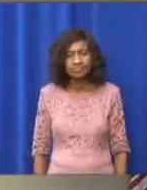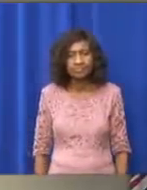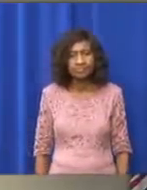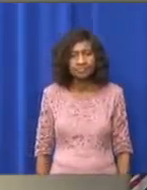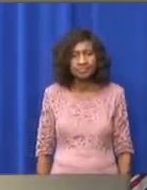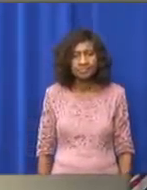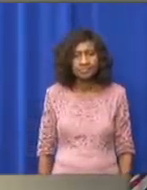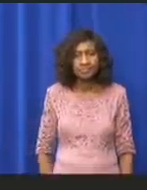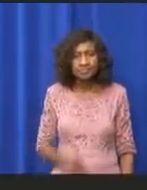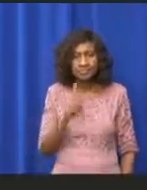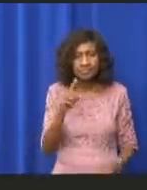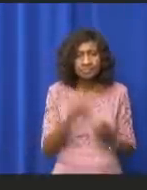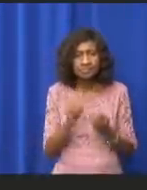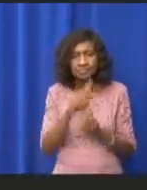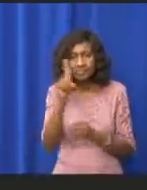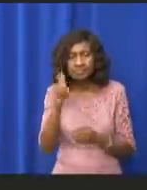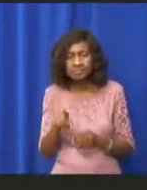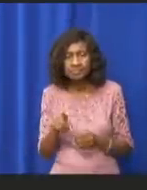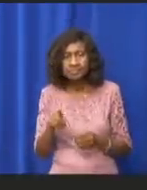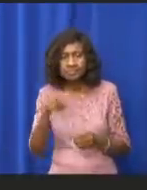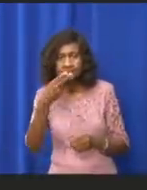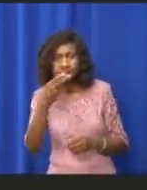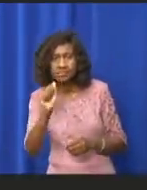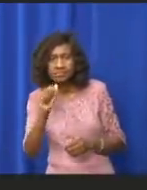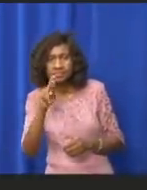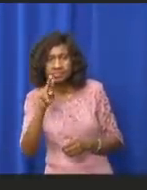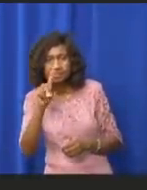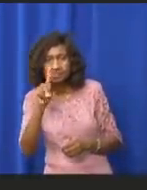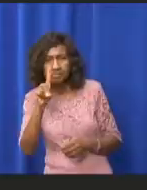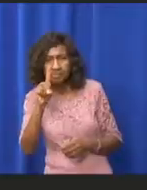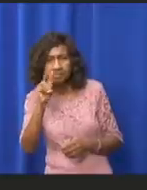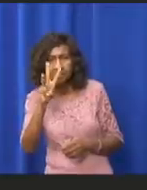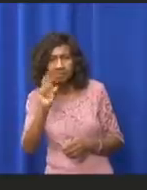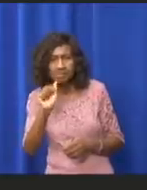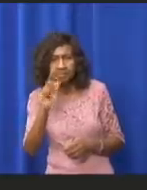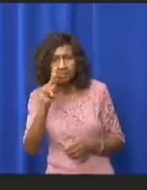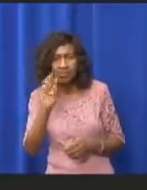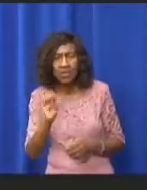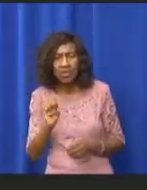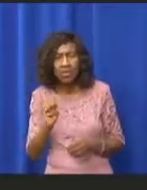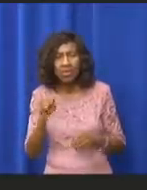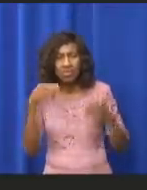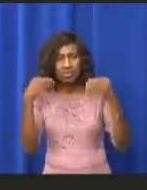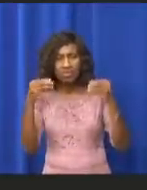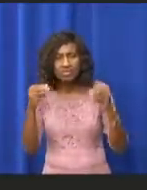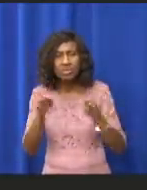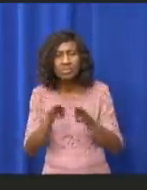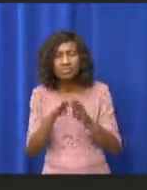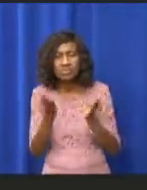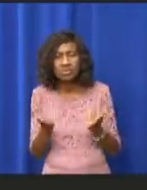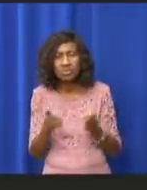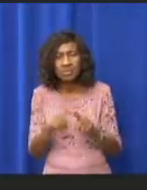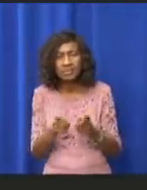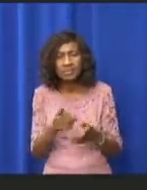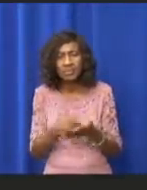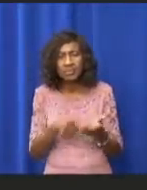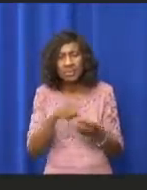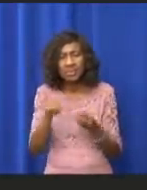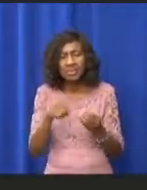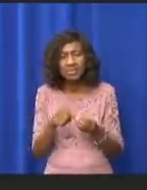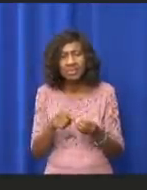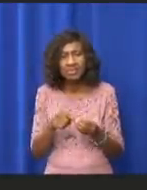Okay, and one more. The hardware shops are open now, but what about office supply and bookshops?